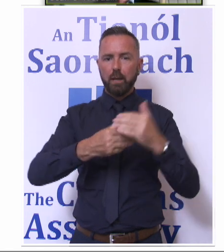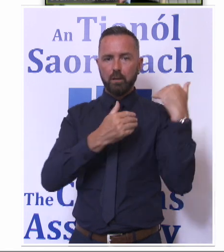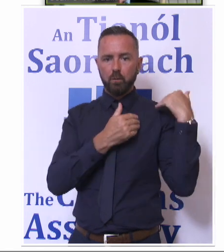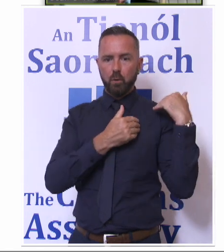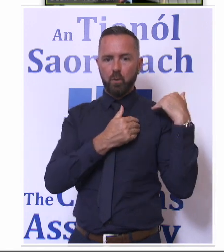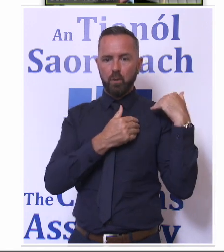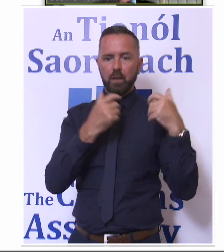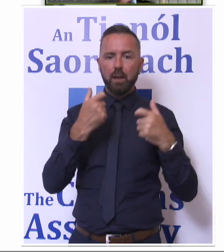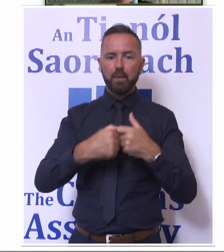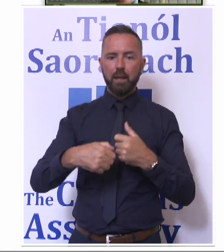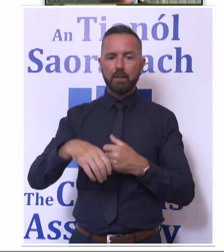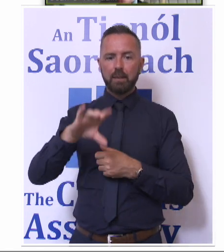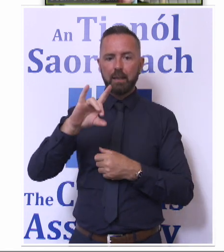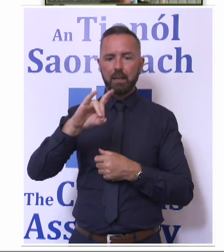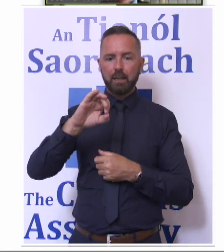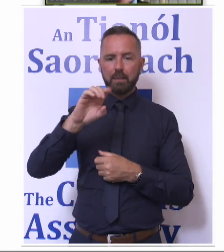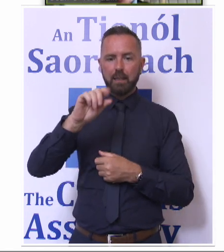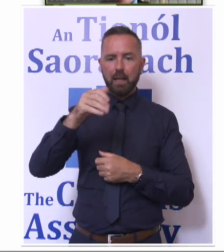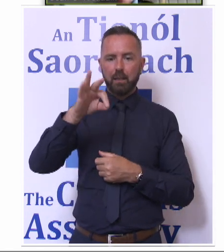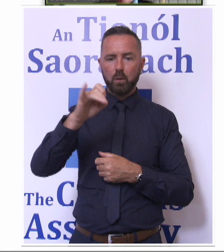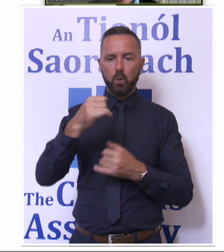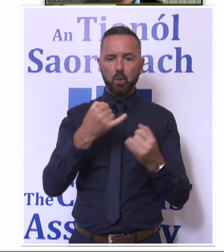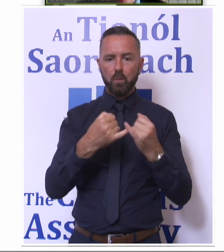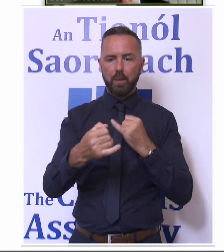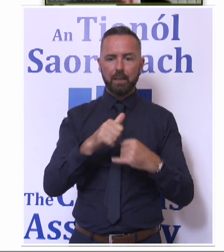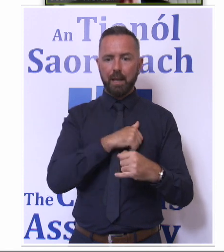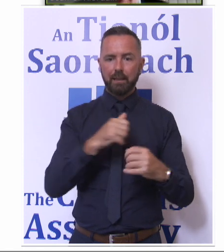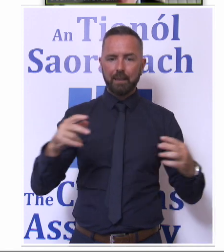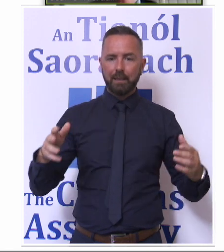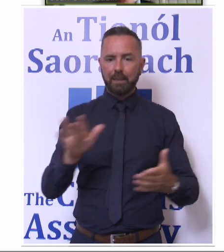Hidalgo plays at the City of Paris